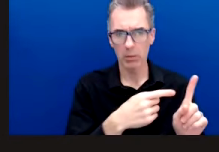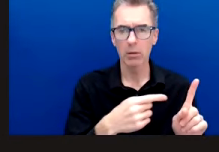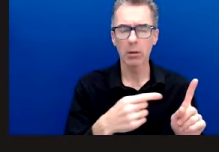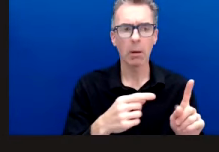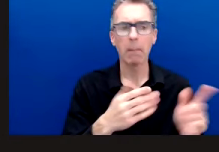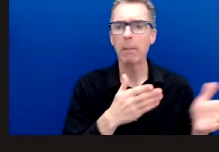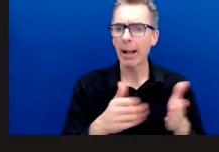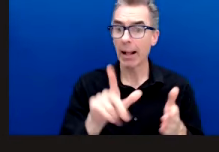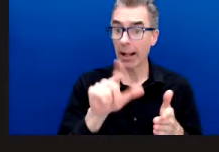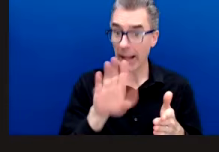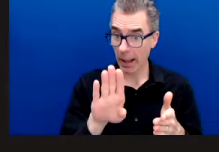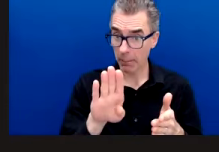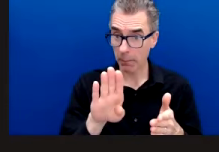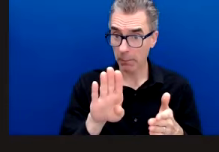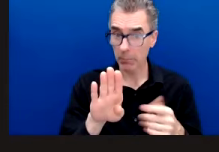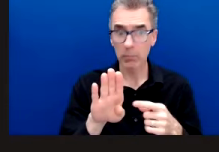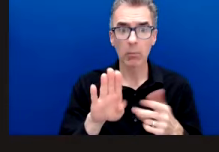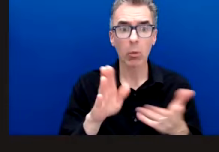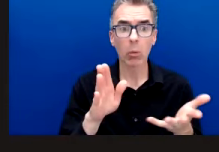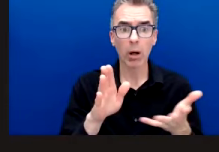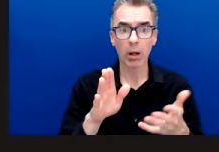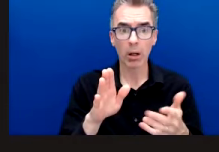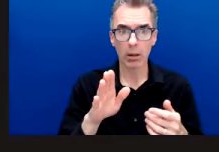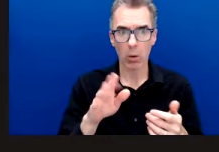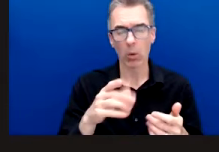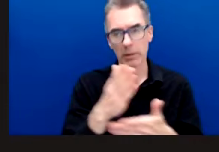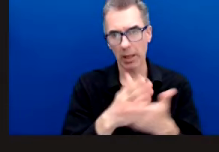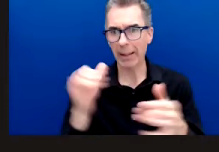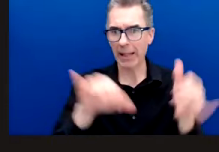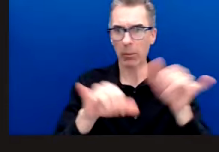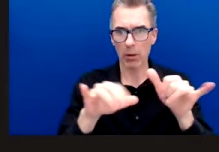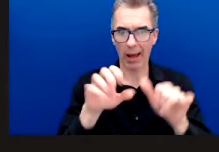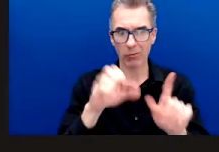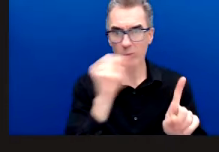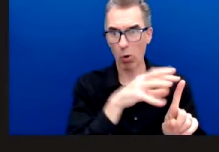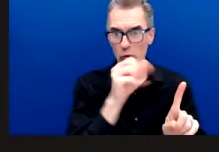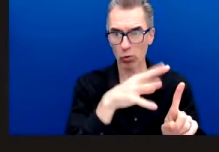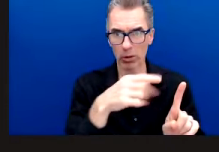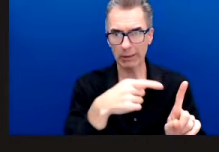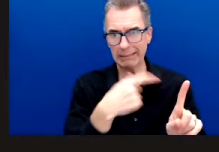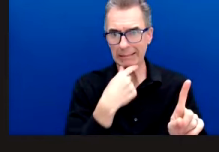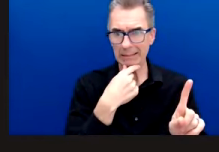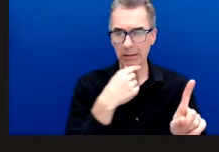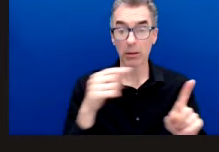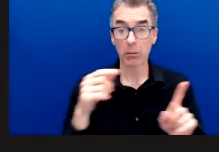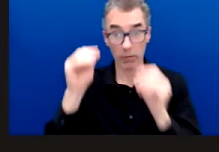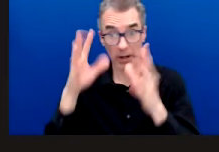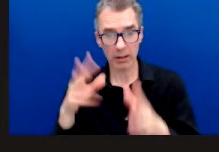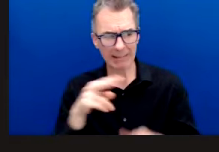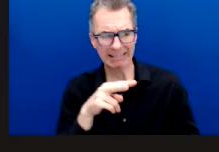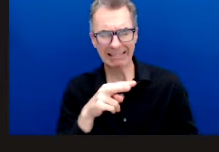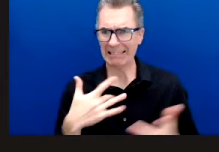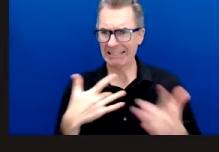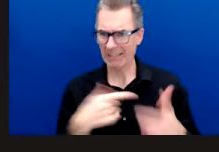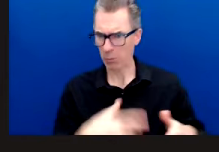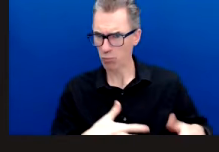unit that involves exposures to certain chemicals. The professor, concerned for her health, quietly